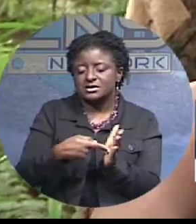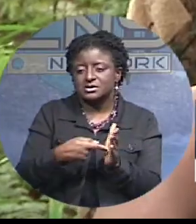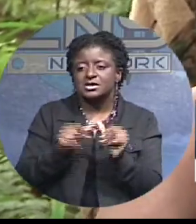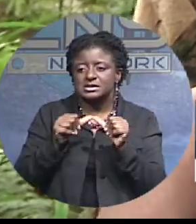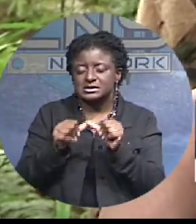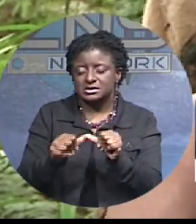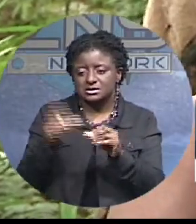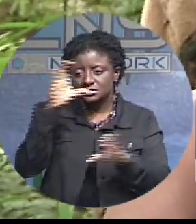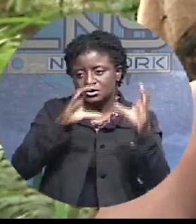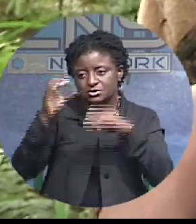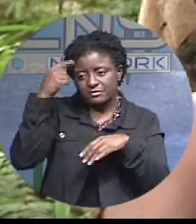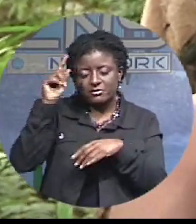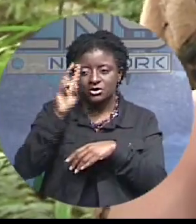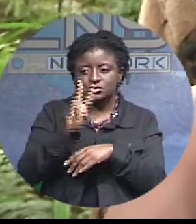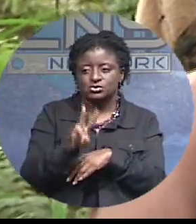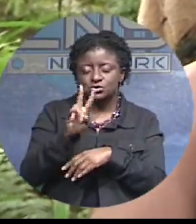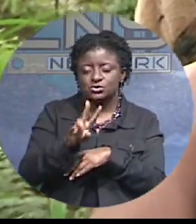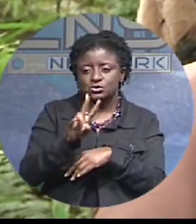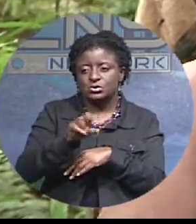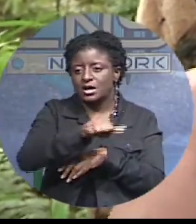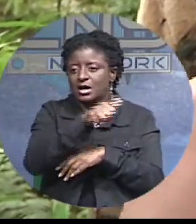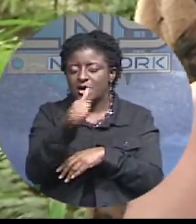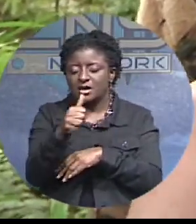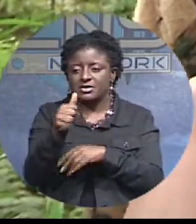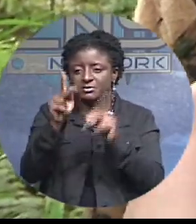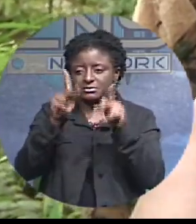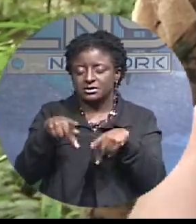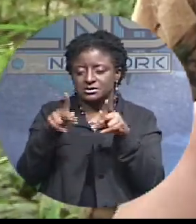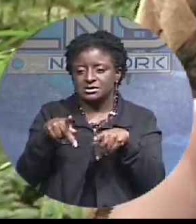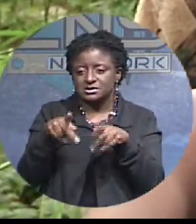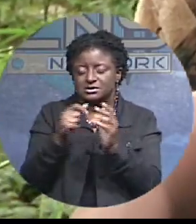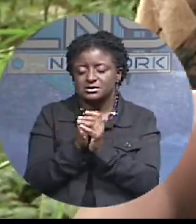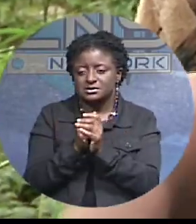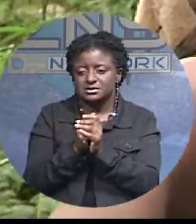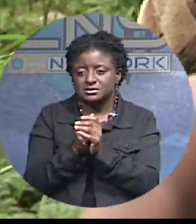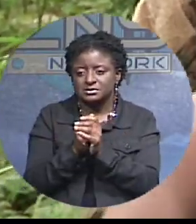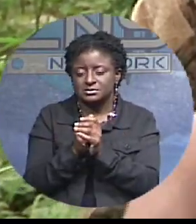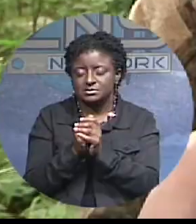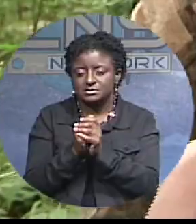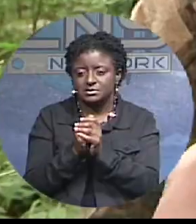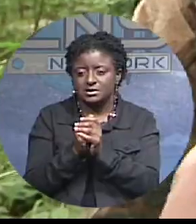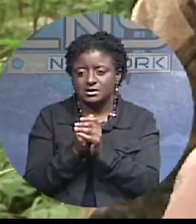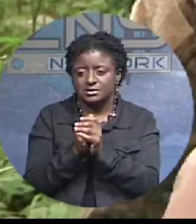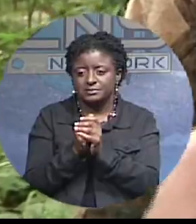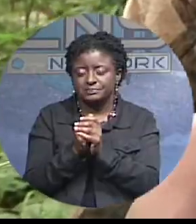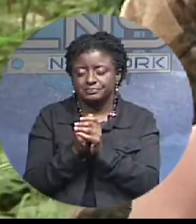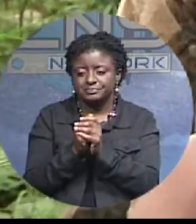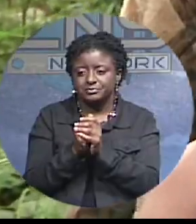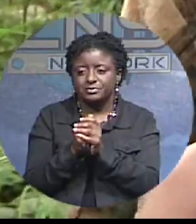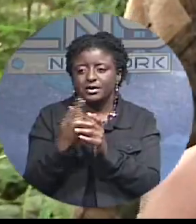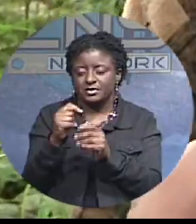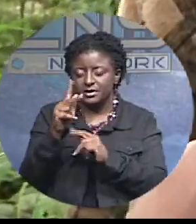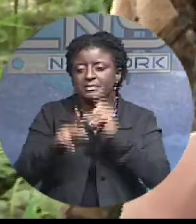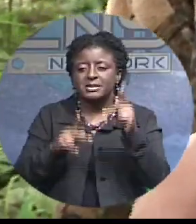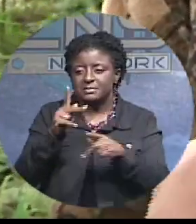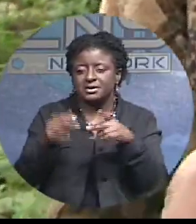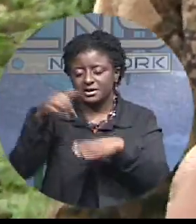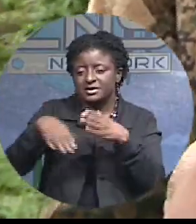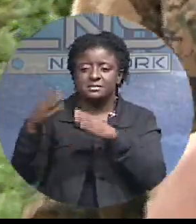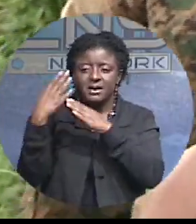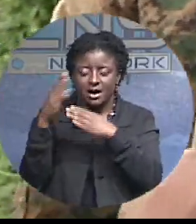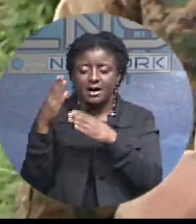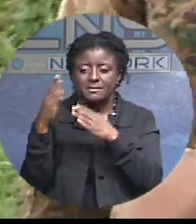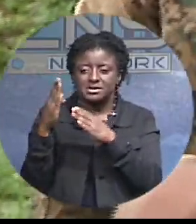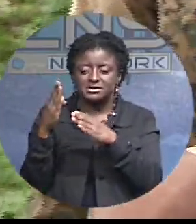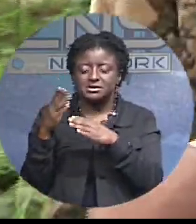2 suspects. What we can tell you that based on intelligence, based on what we are getting from members of the public, the people in the Bahamas have reached this